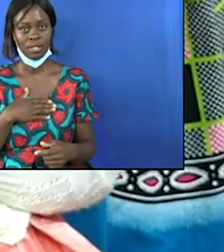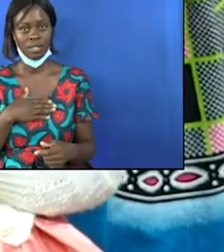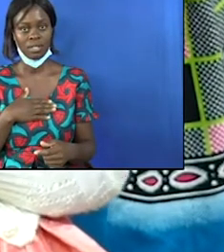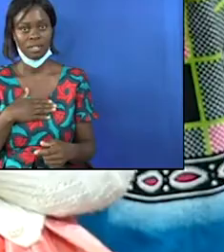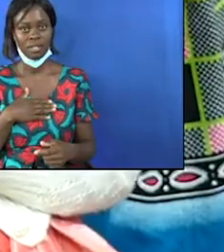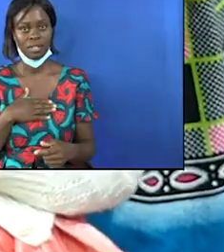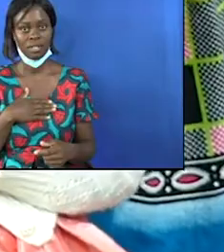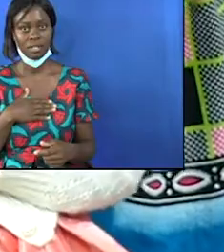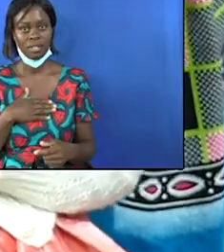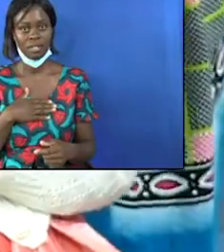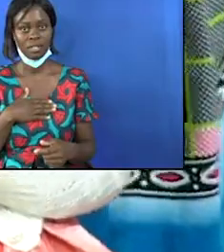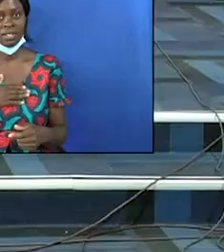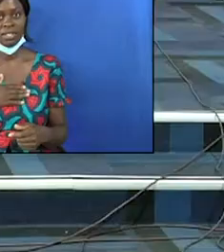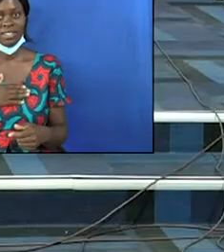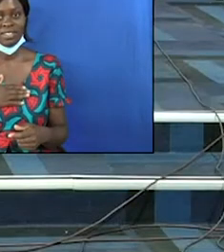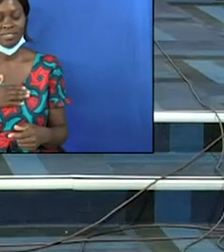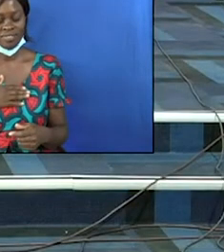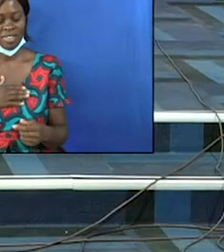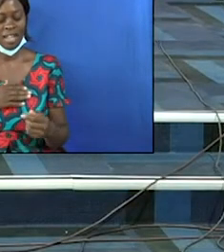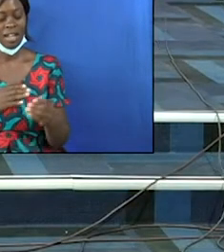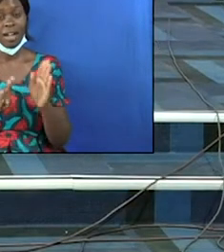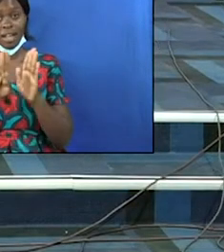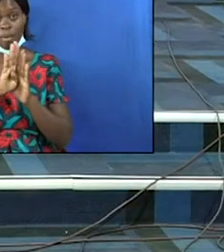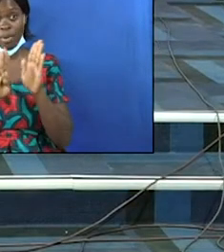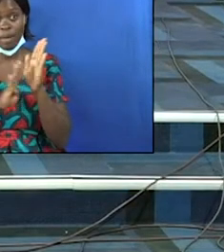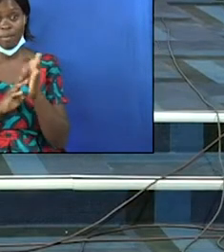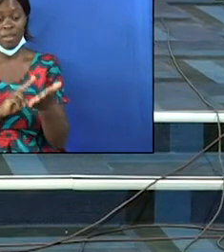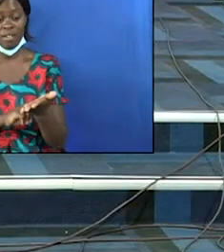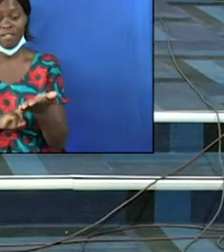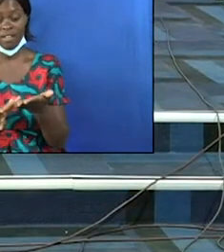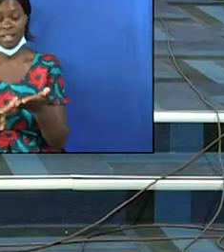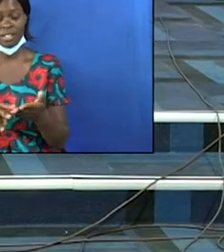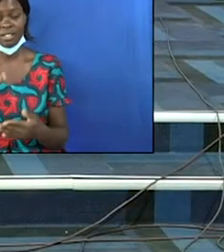It's my memory verse.